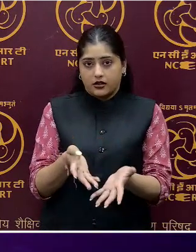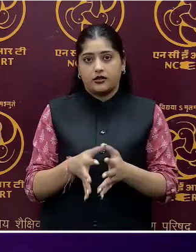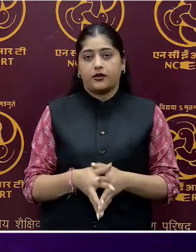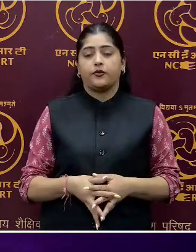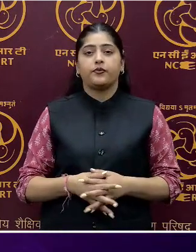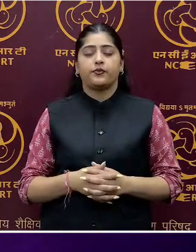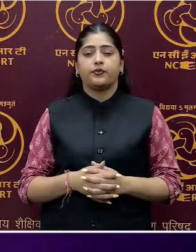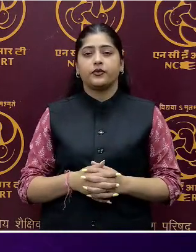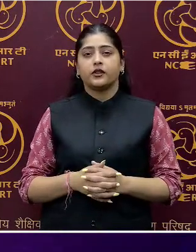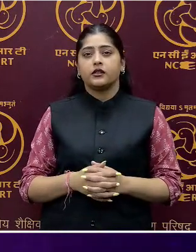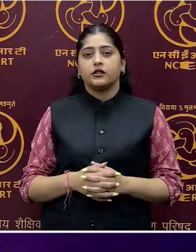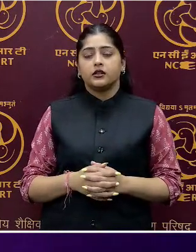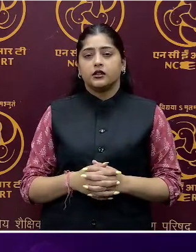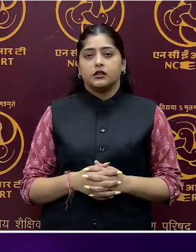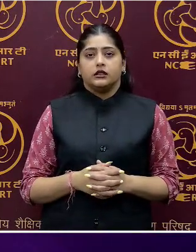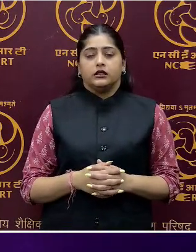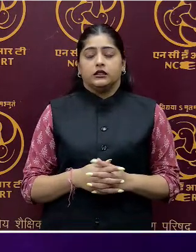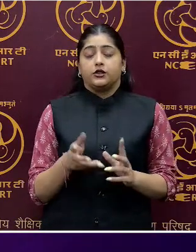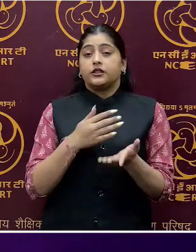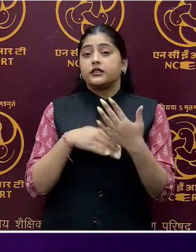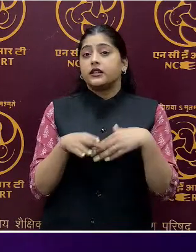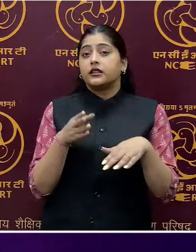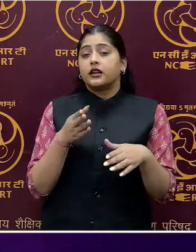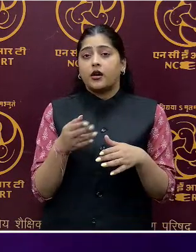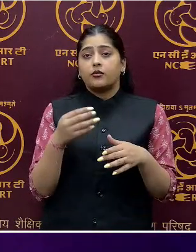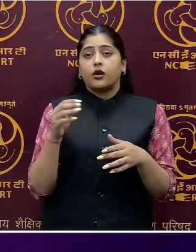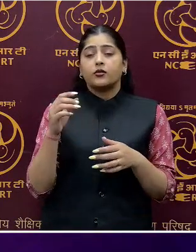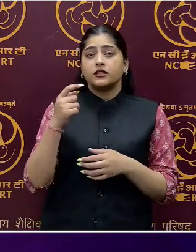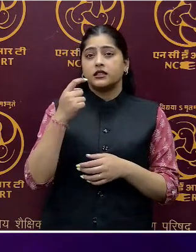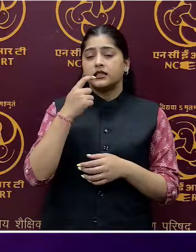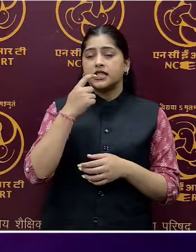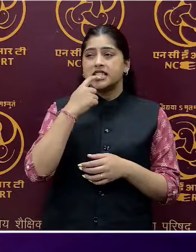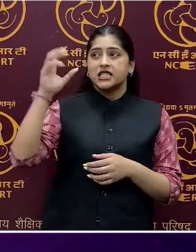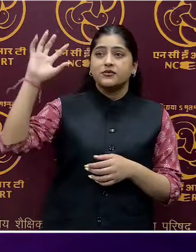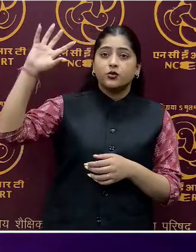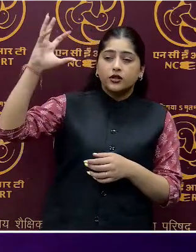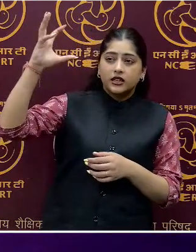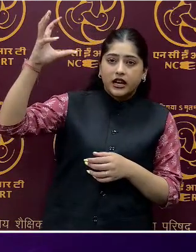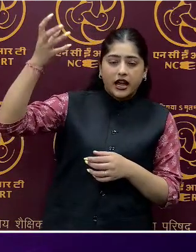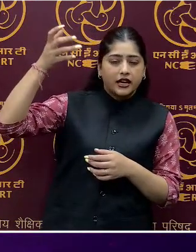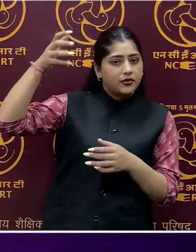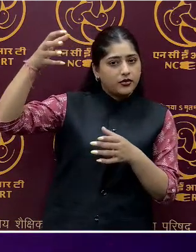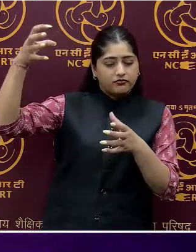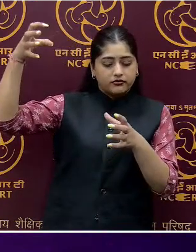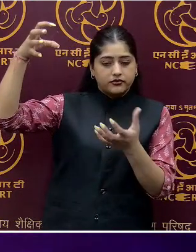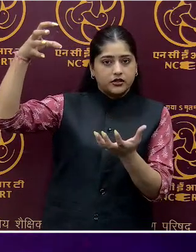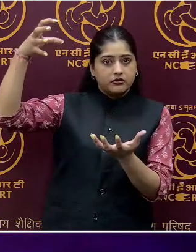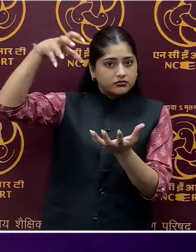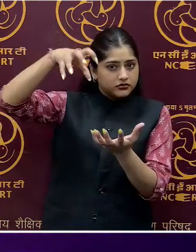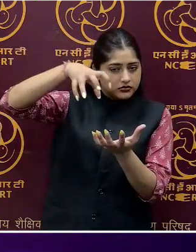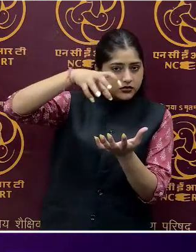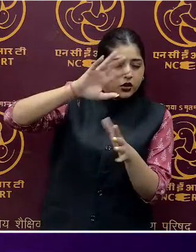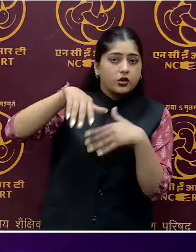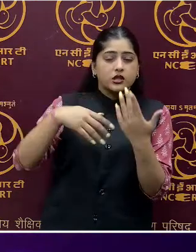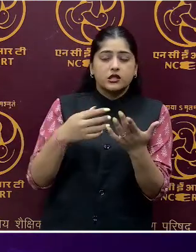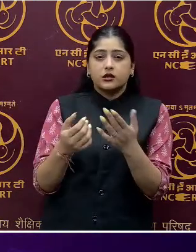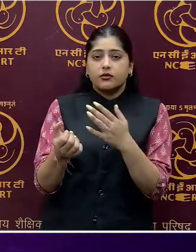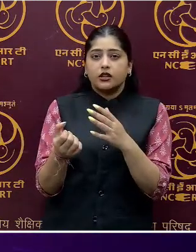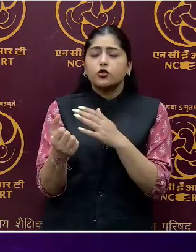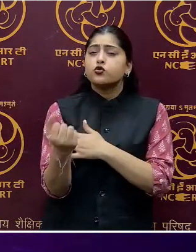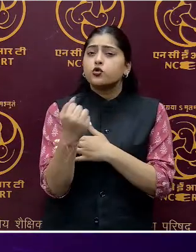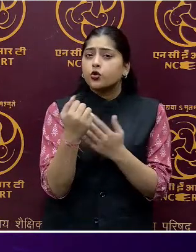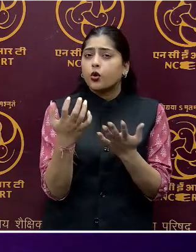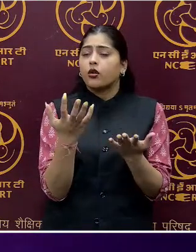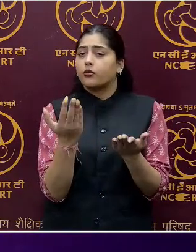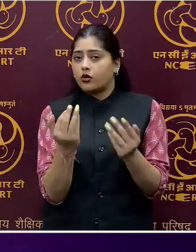we are making the kheer and putting it under the moonlight. Wow. With like why in the moonlight, to get energized with the energy